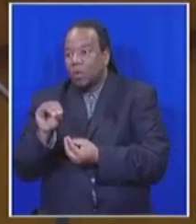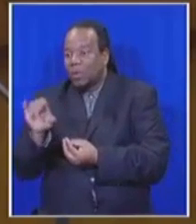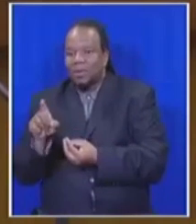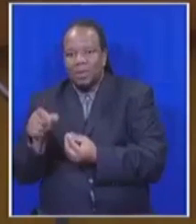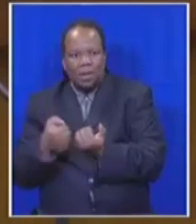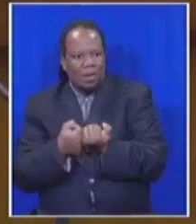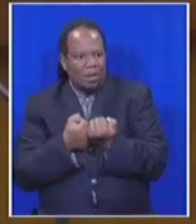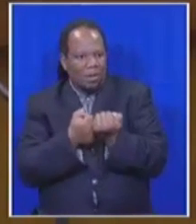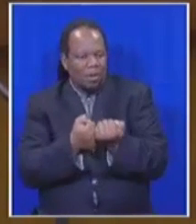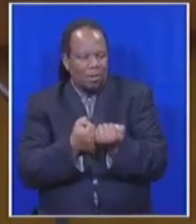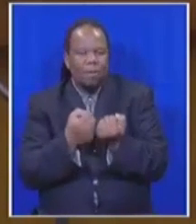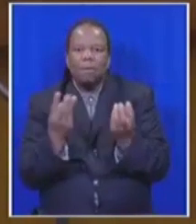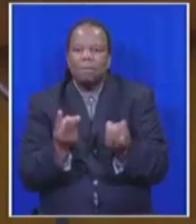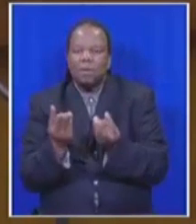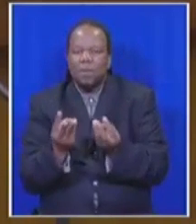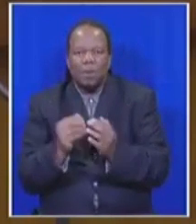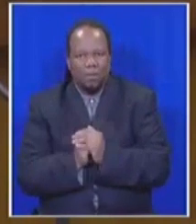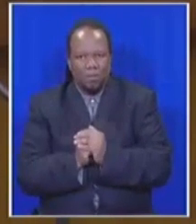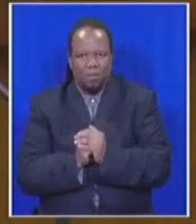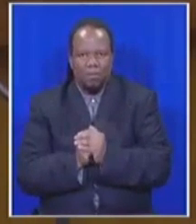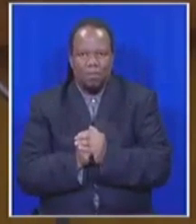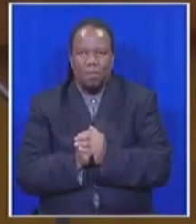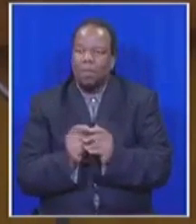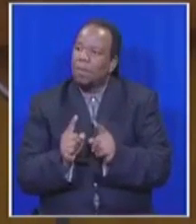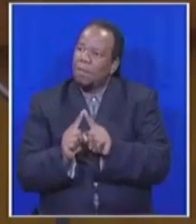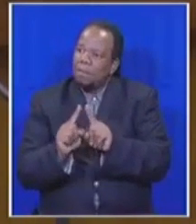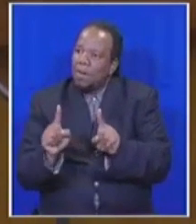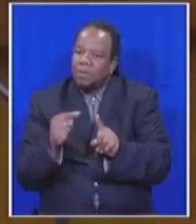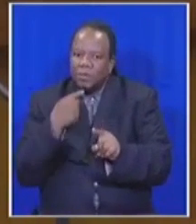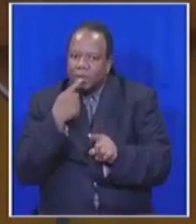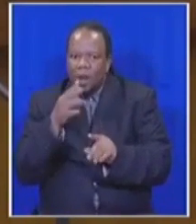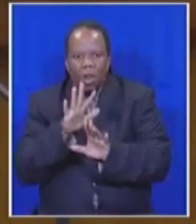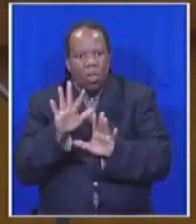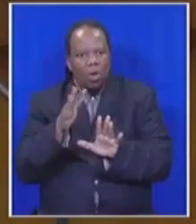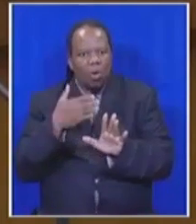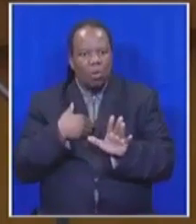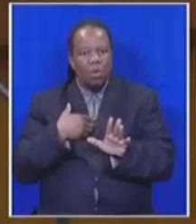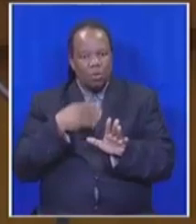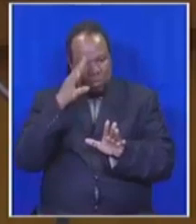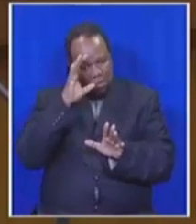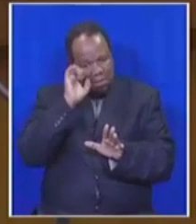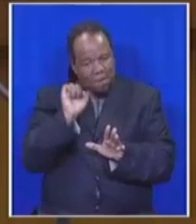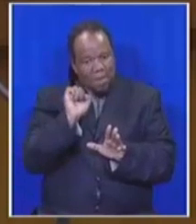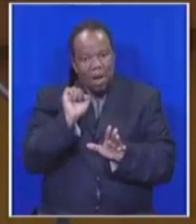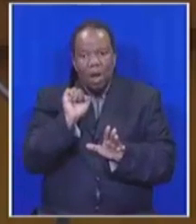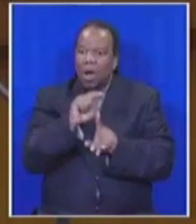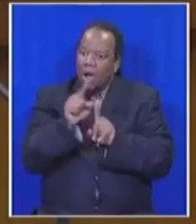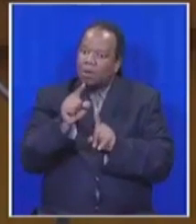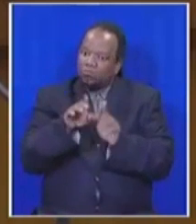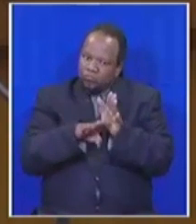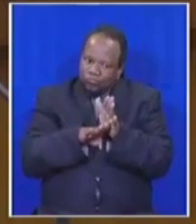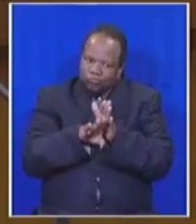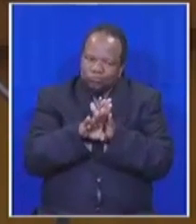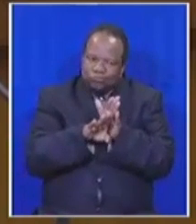want to say to our people that we will not bury our heads in the sand, but will jack up our performance of government at